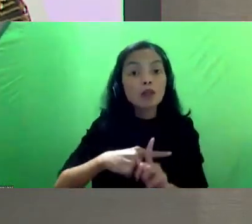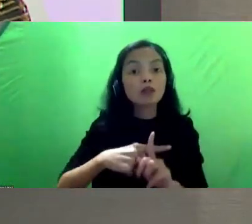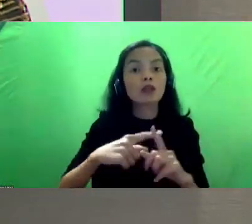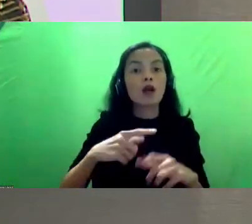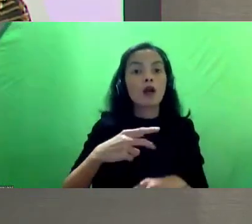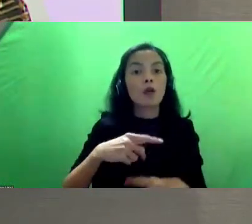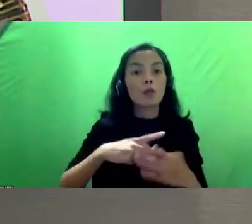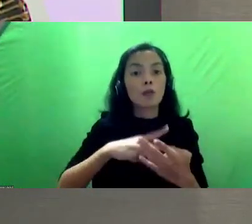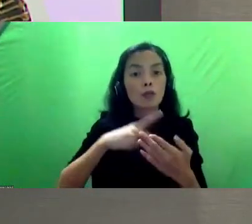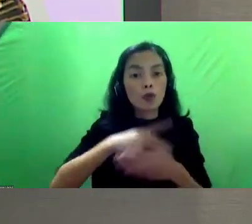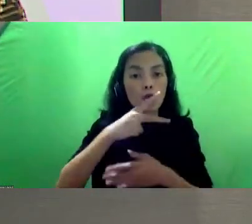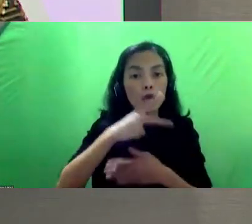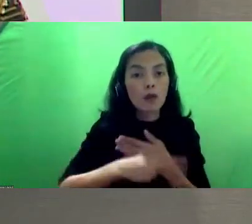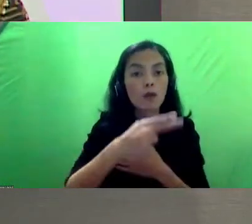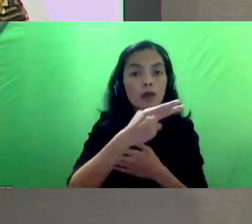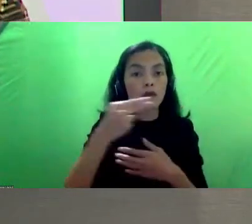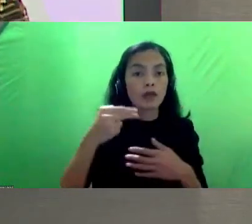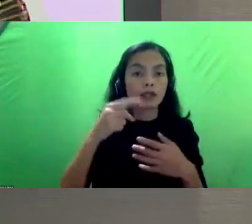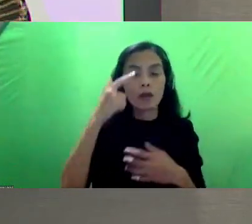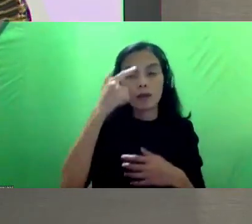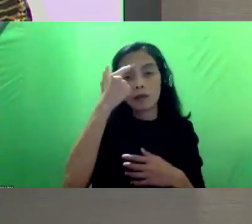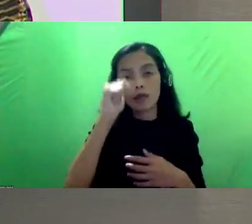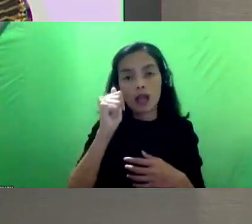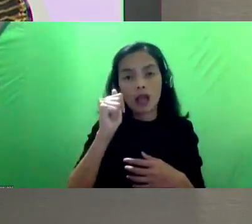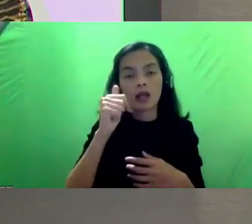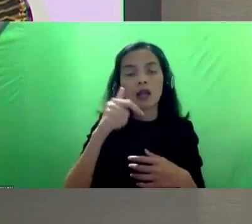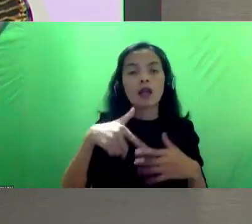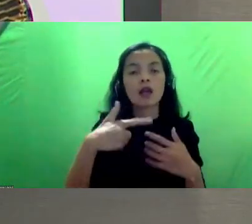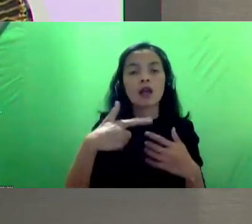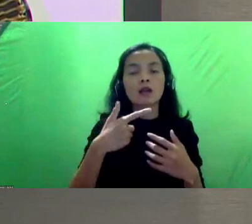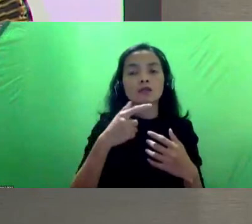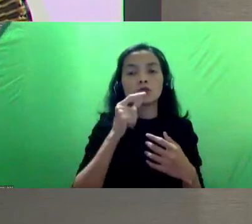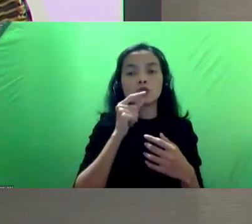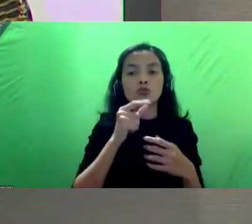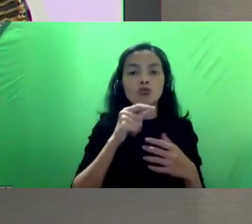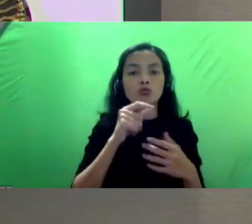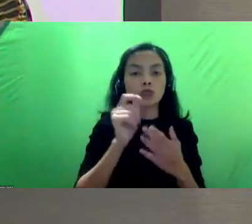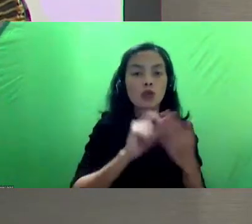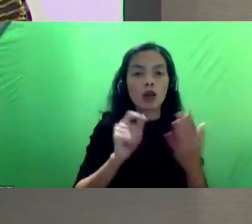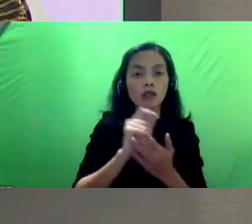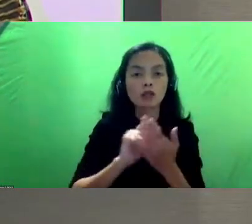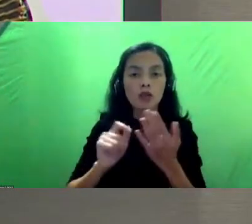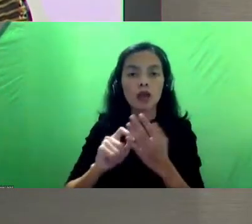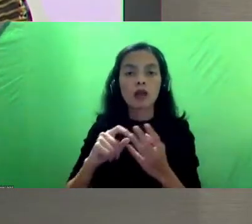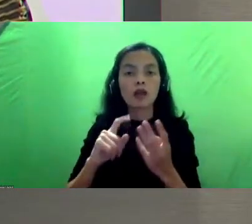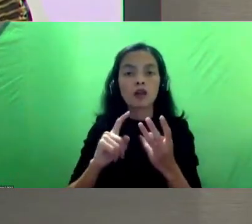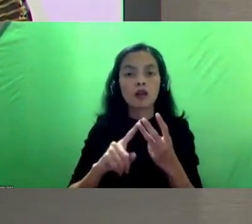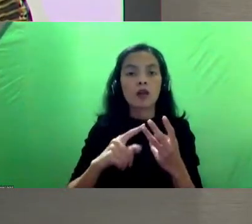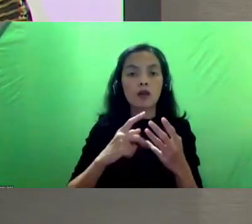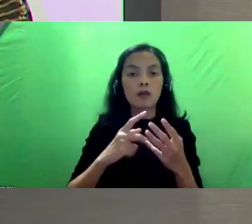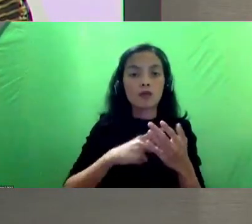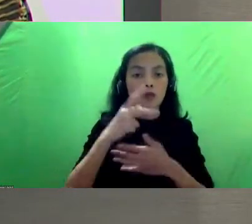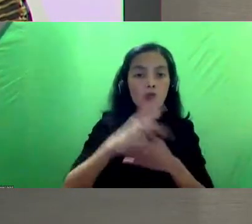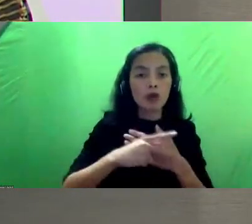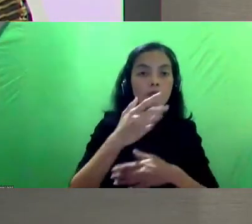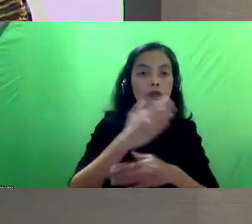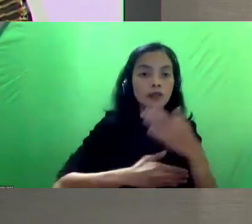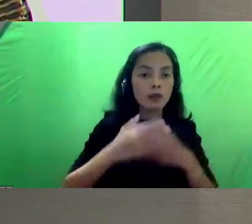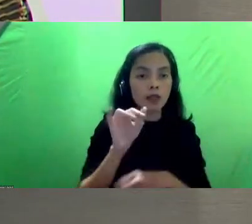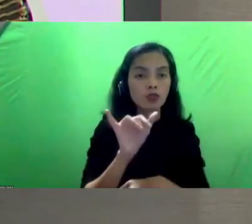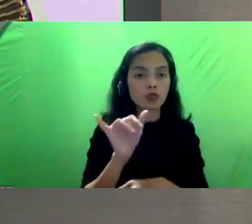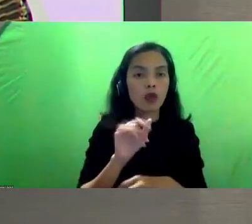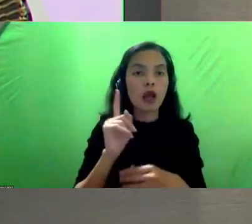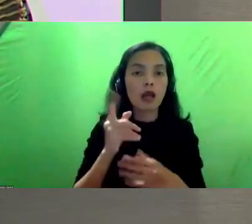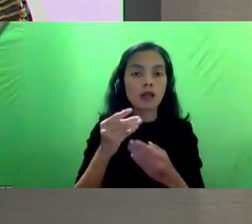children. Yeah, and to some extent also program like disability. We have information even at the